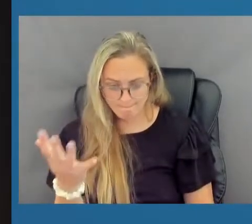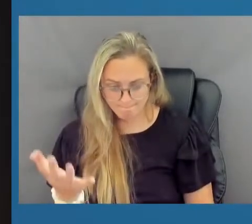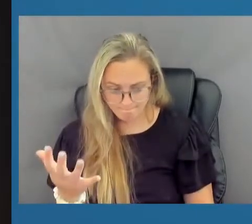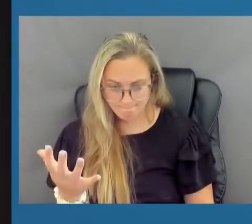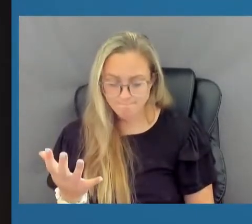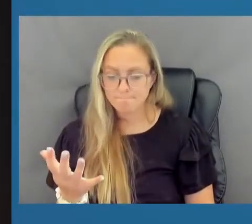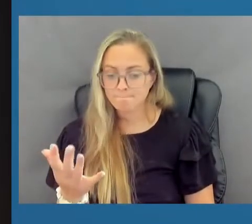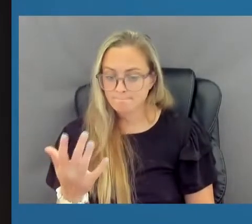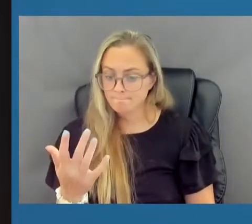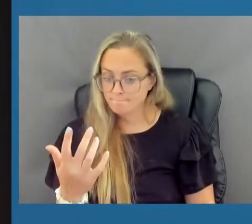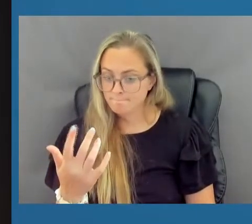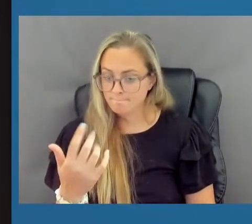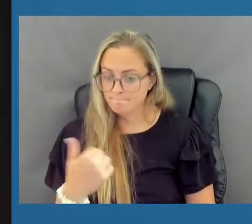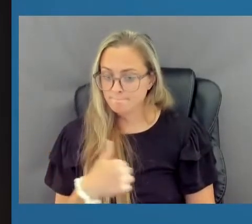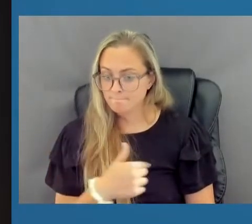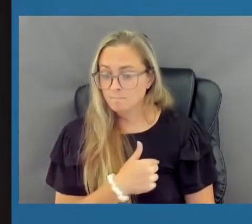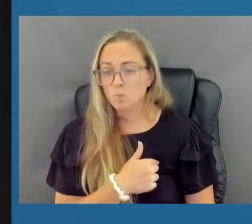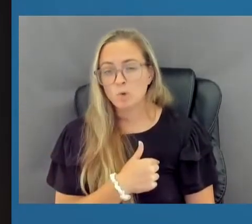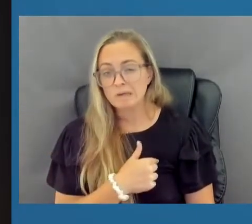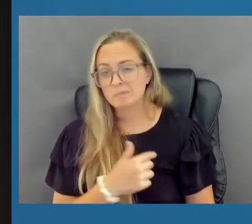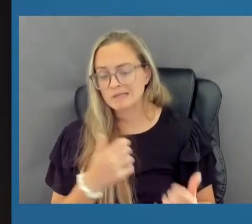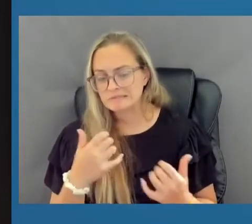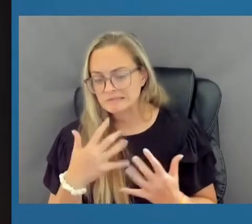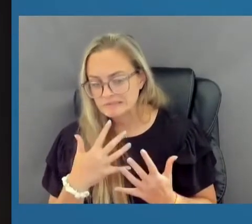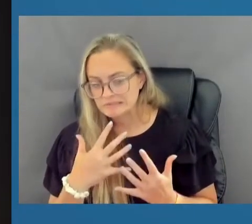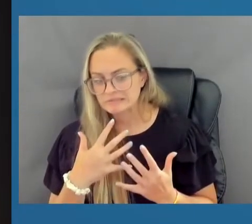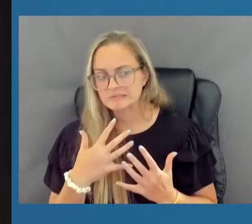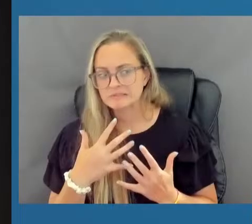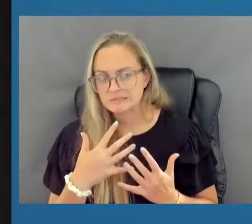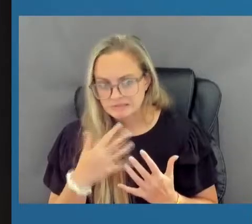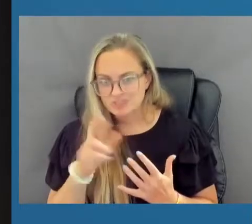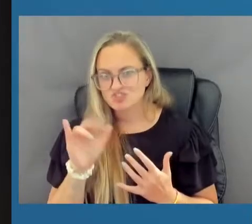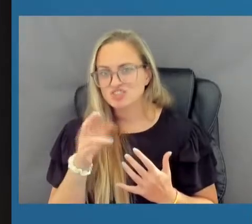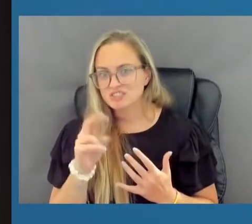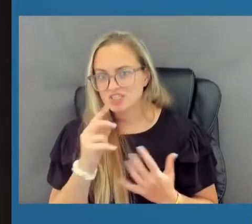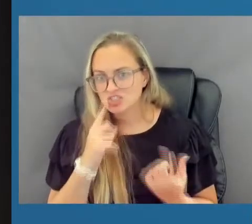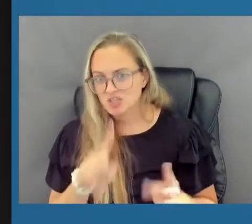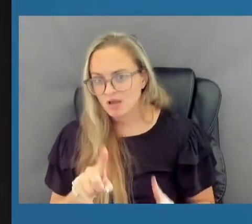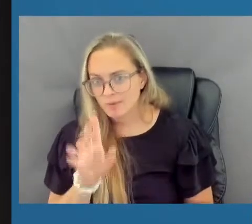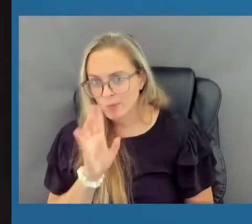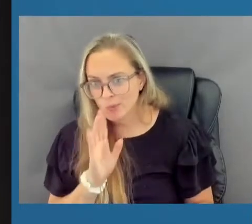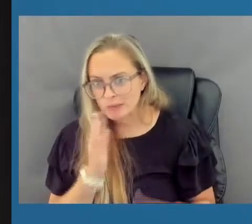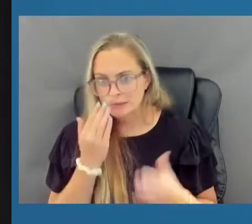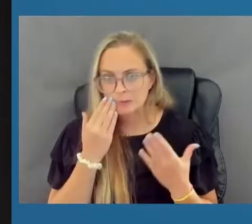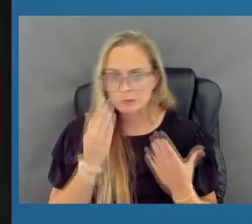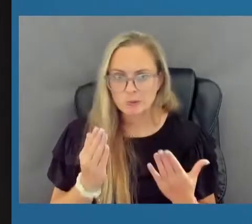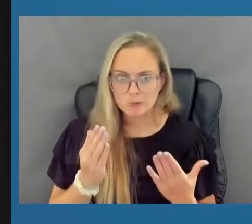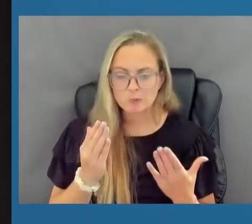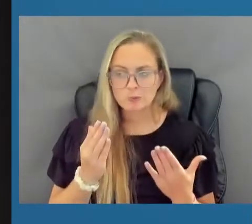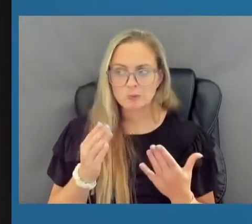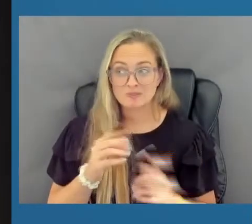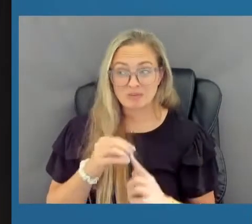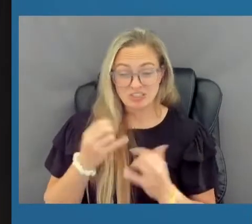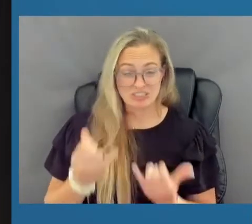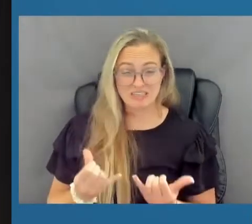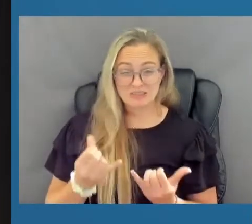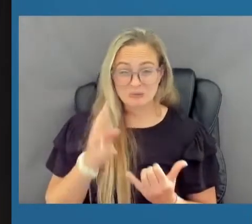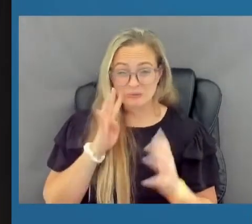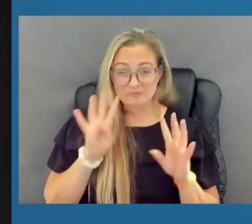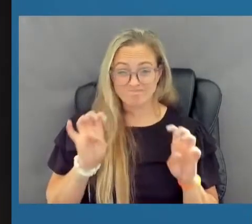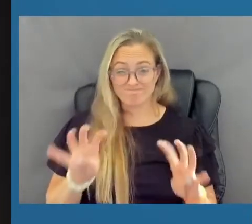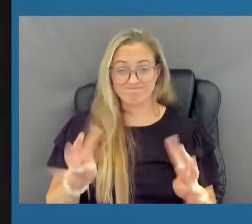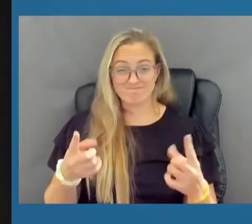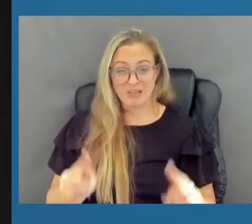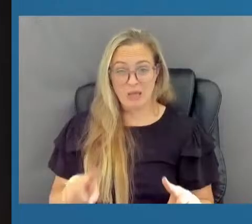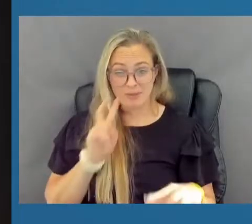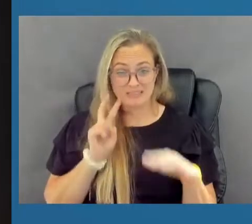been fearing a recession for a long time, not sure what's going to happen, especially now. If there's a